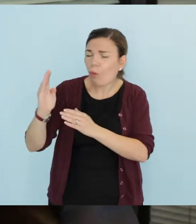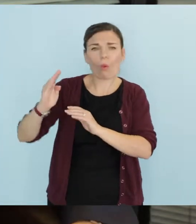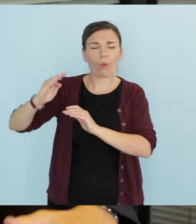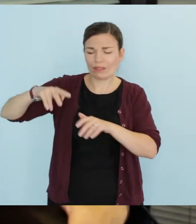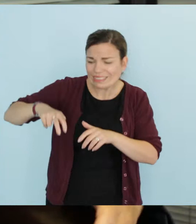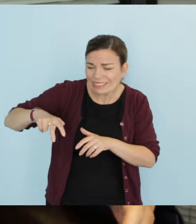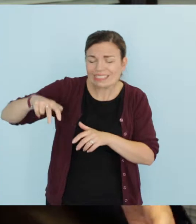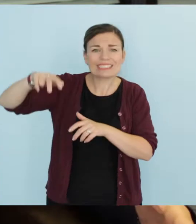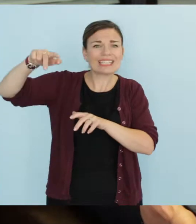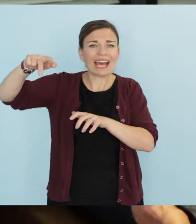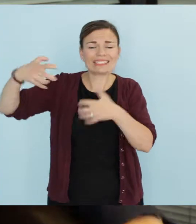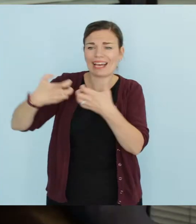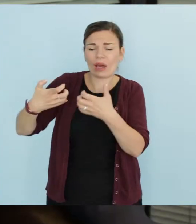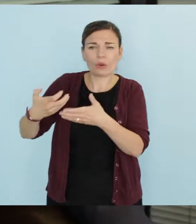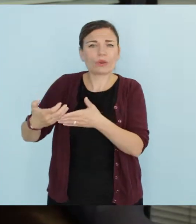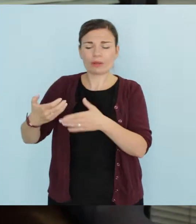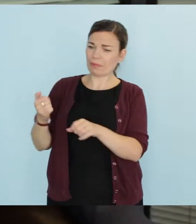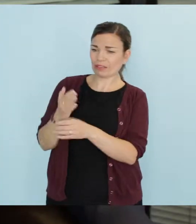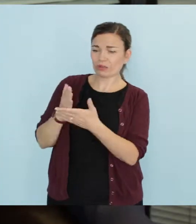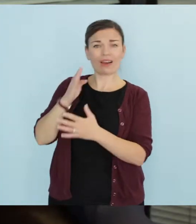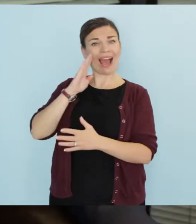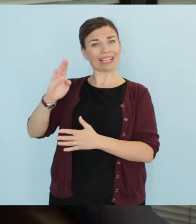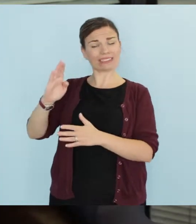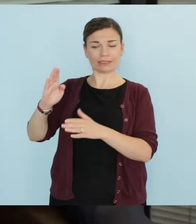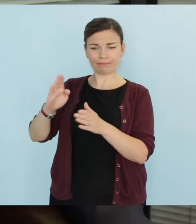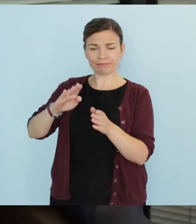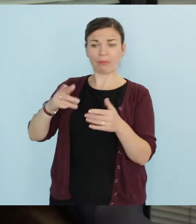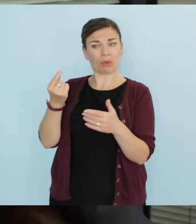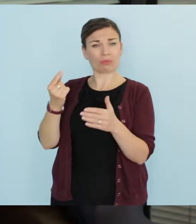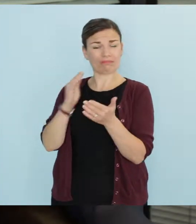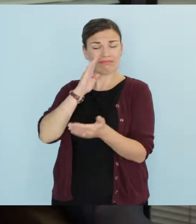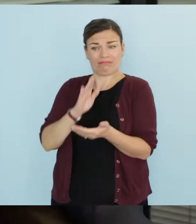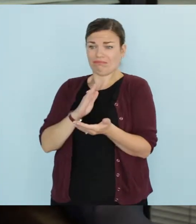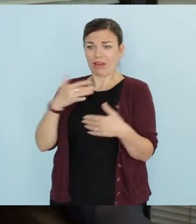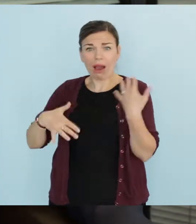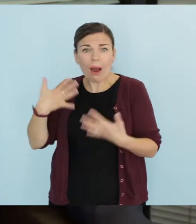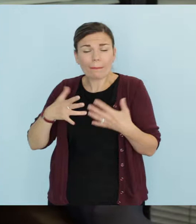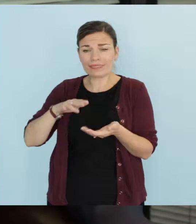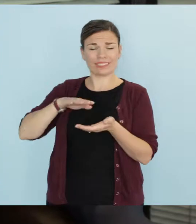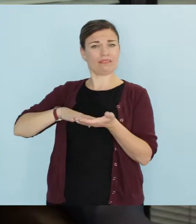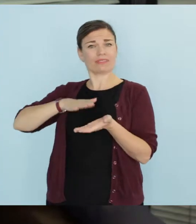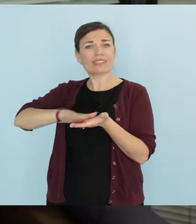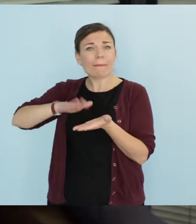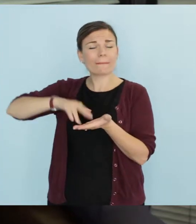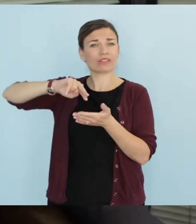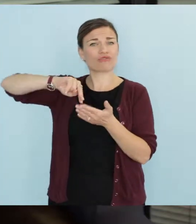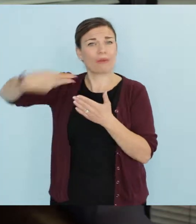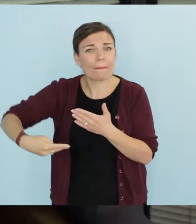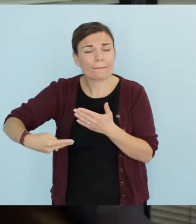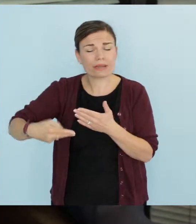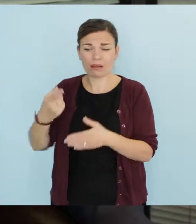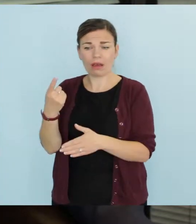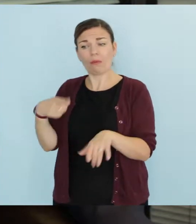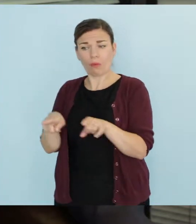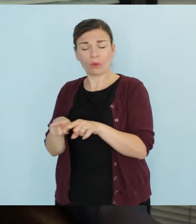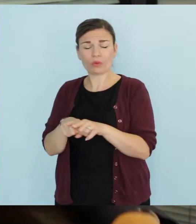stairs, hazards that actually could create more harm, like slips, trips and falls, as well as making the most of